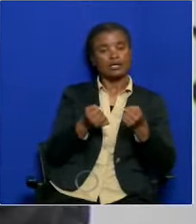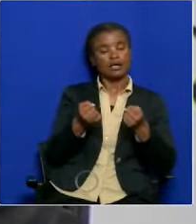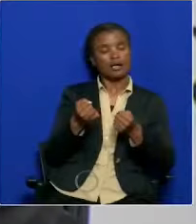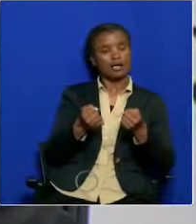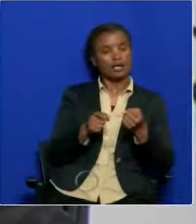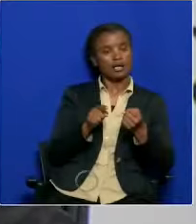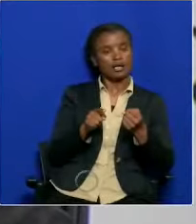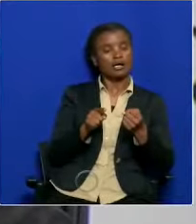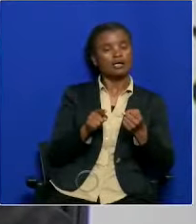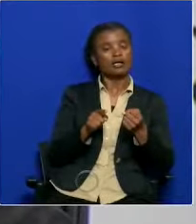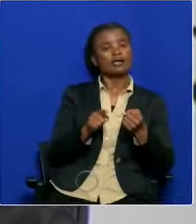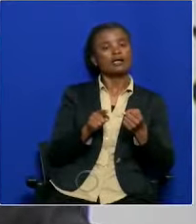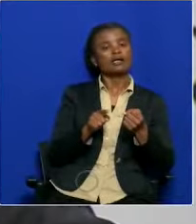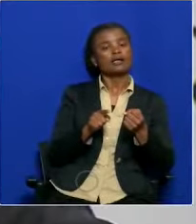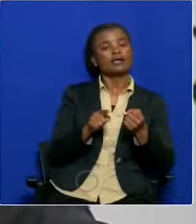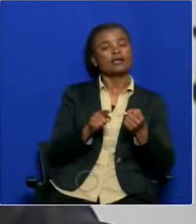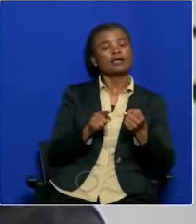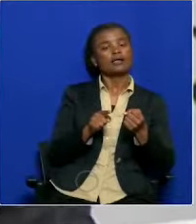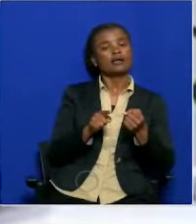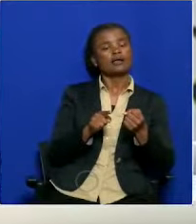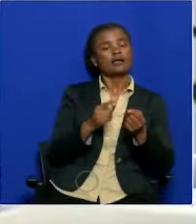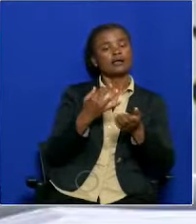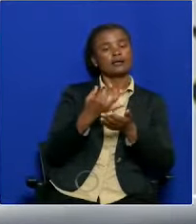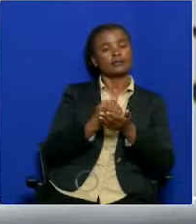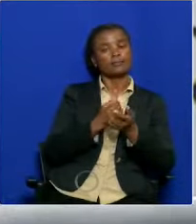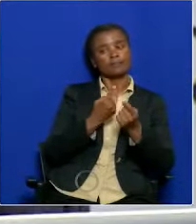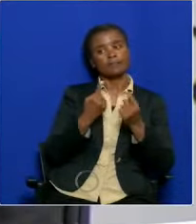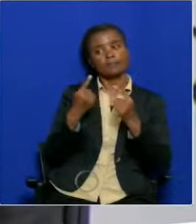the penal beta by,